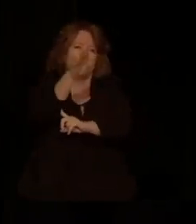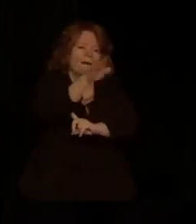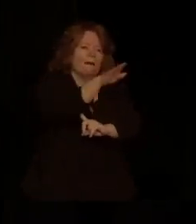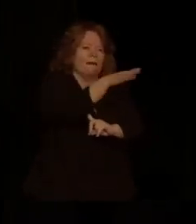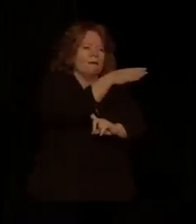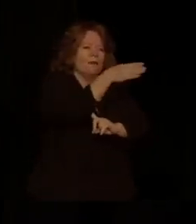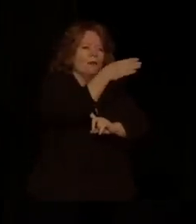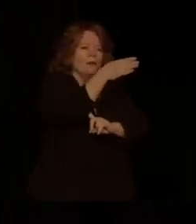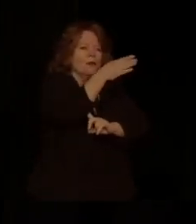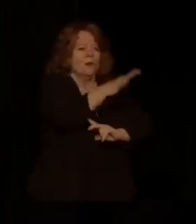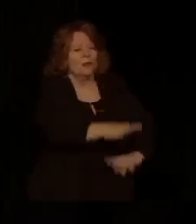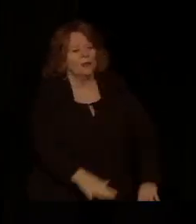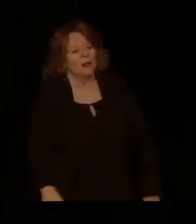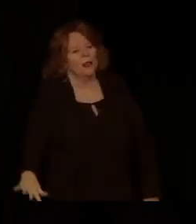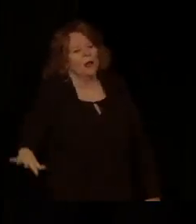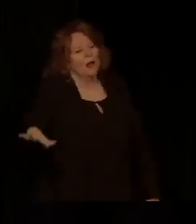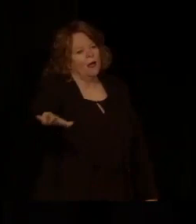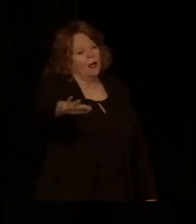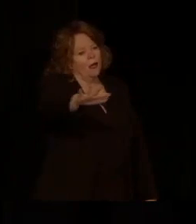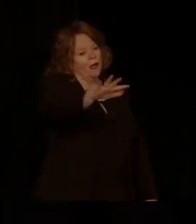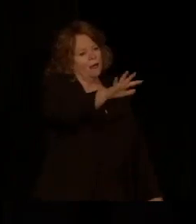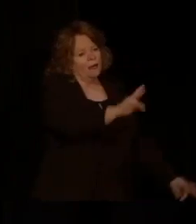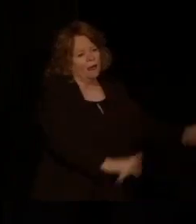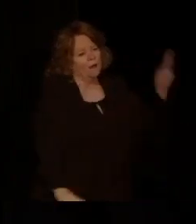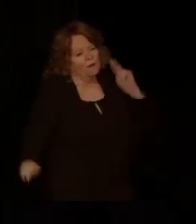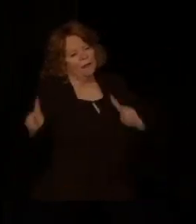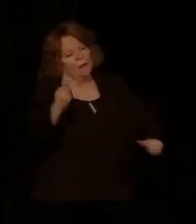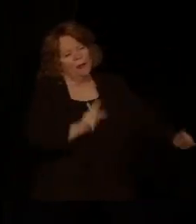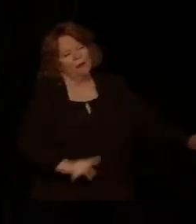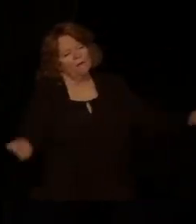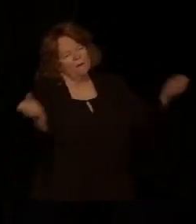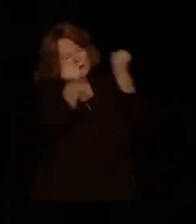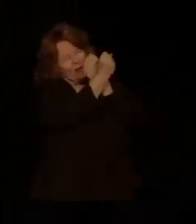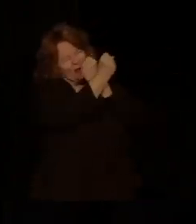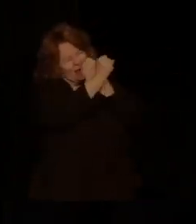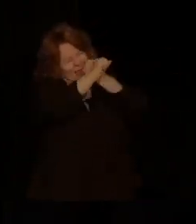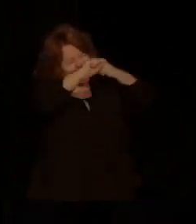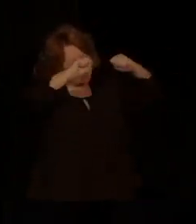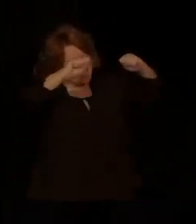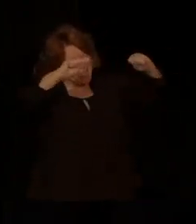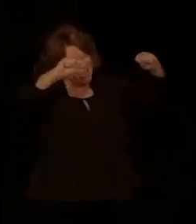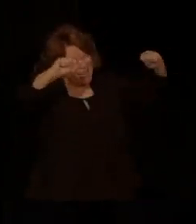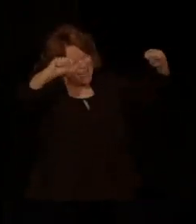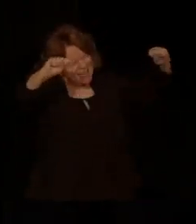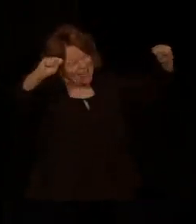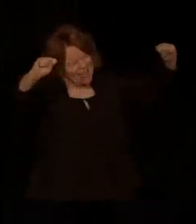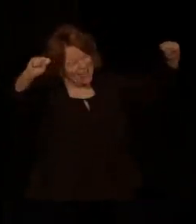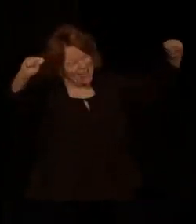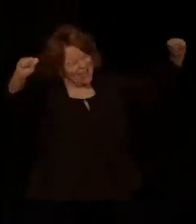wave o'er the land of the free